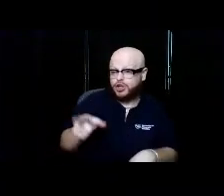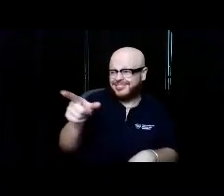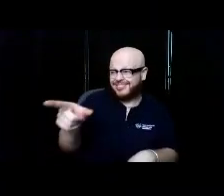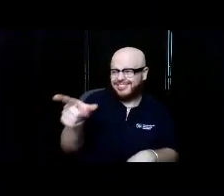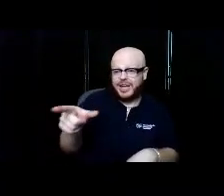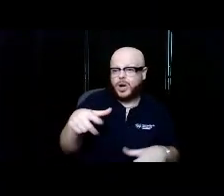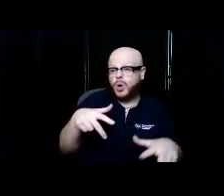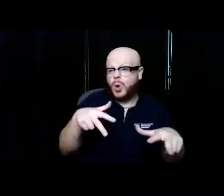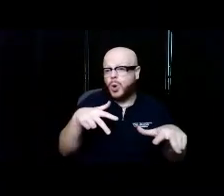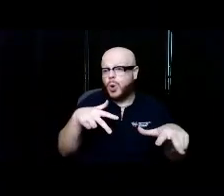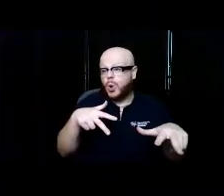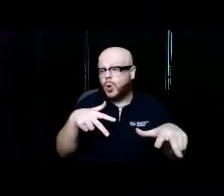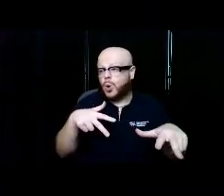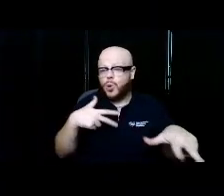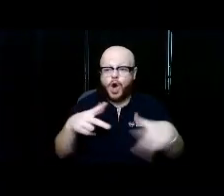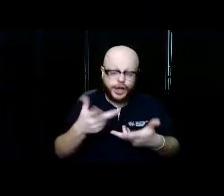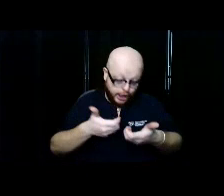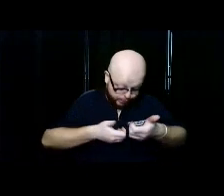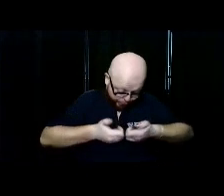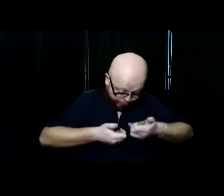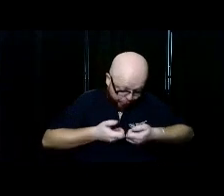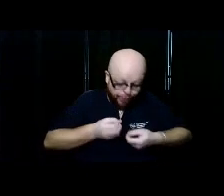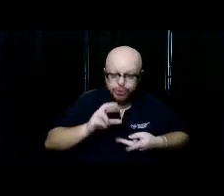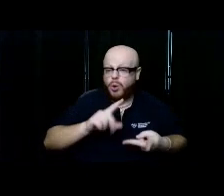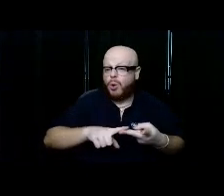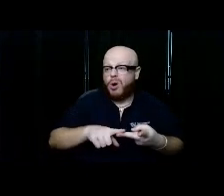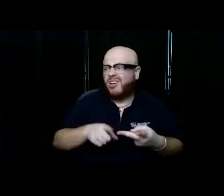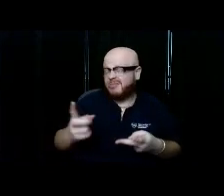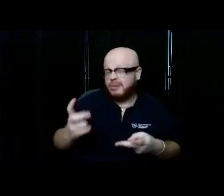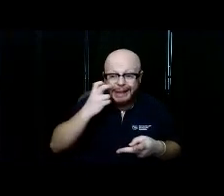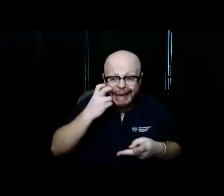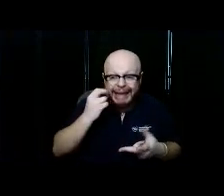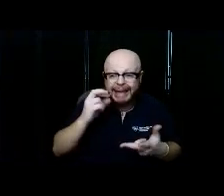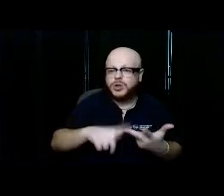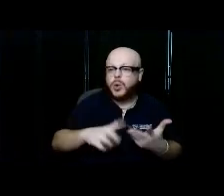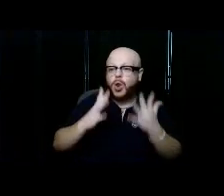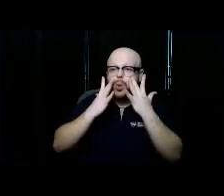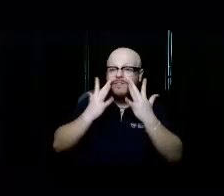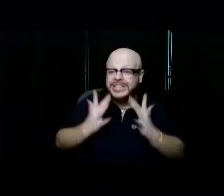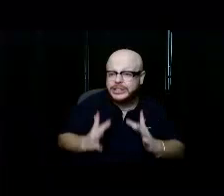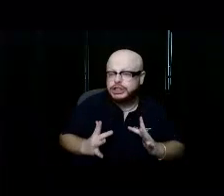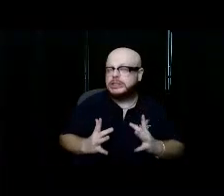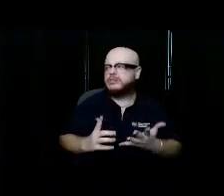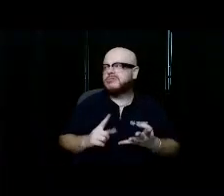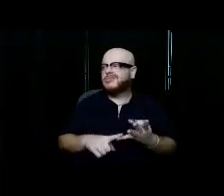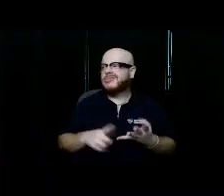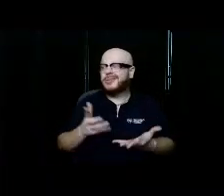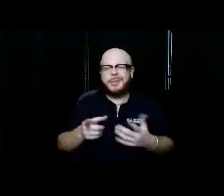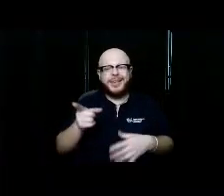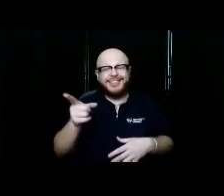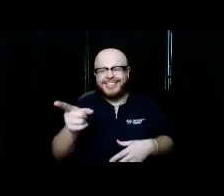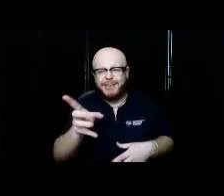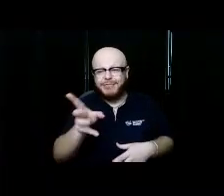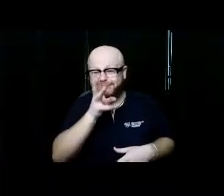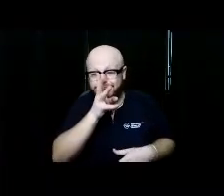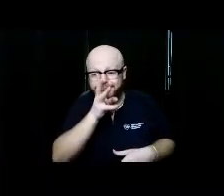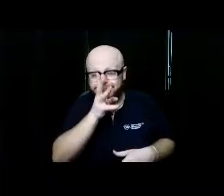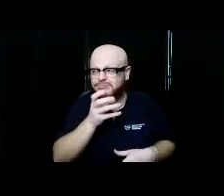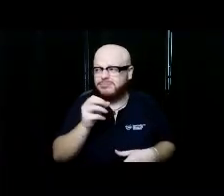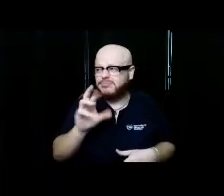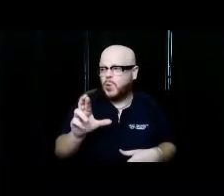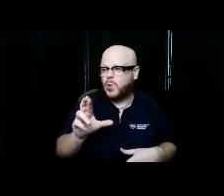has low vision, or an individual who does not speak or read the language. Captioning is another example of universal